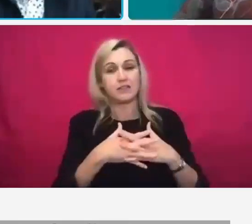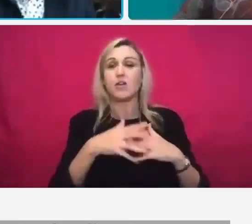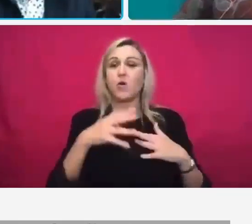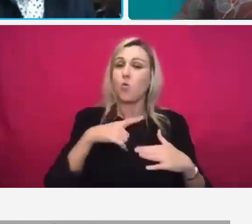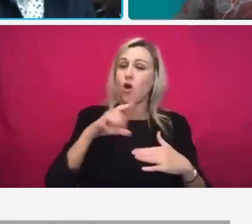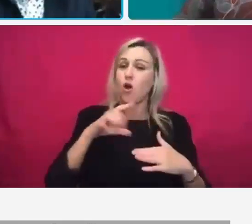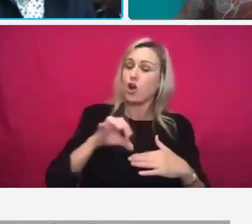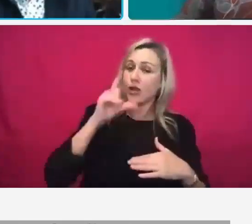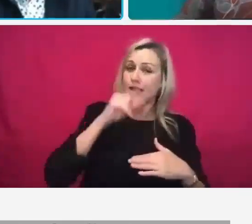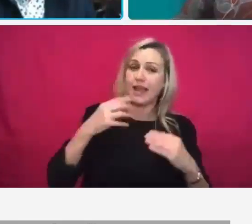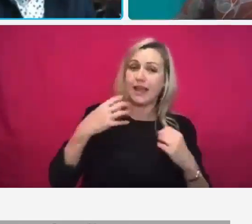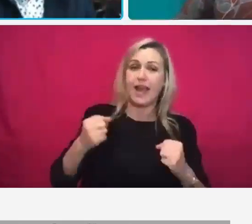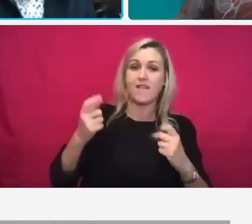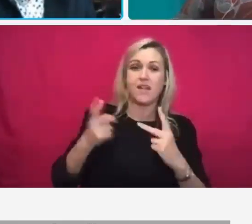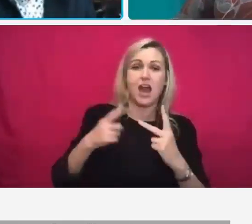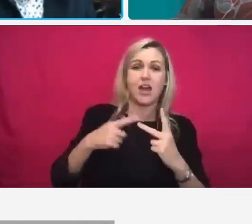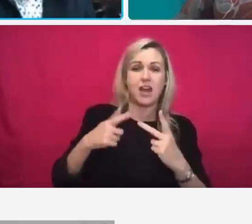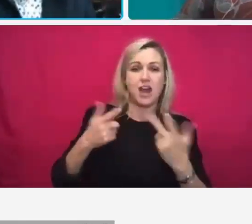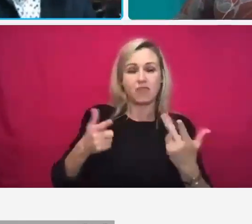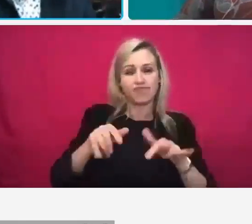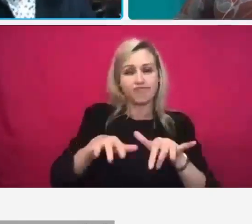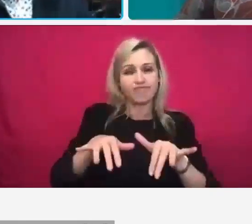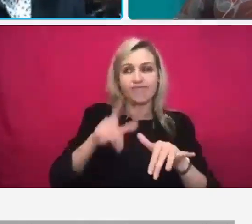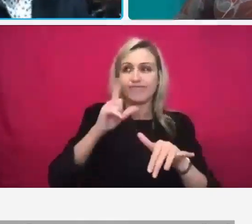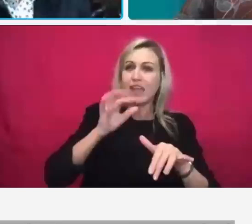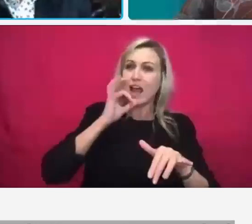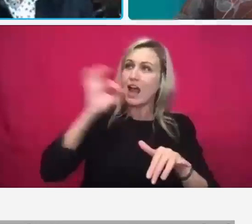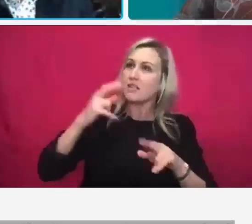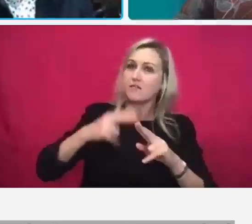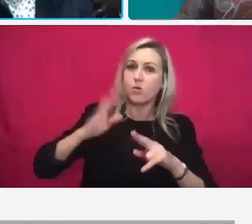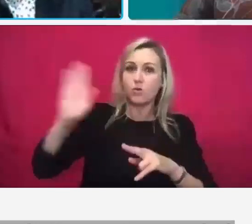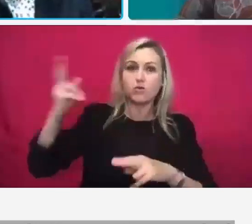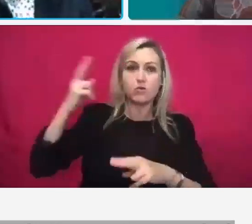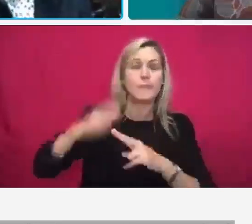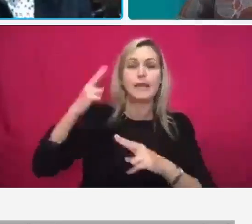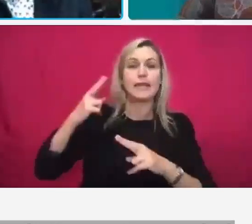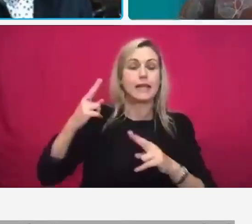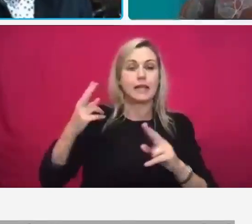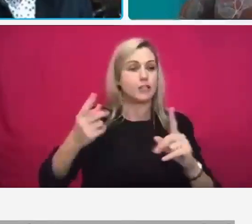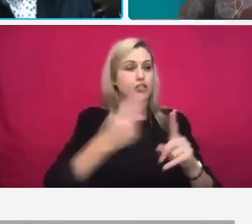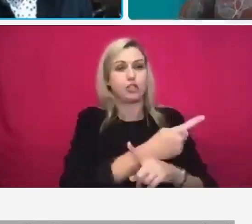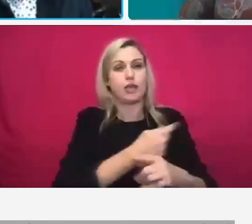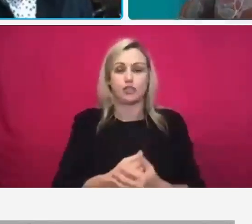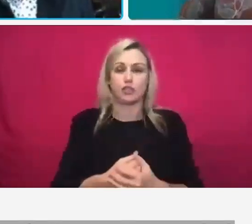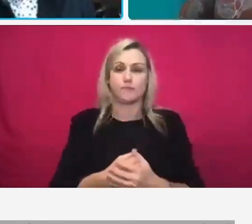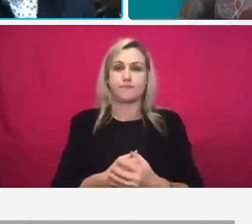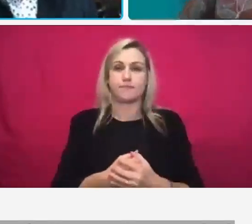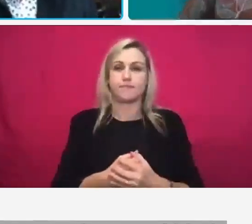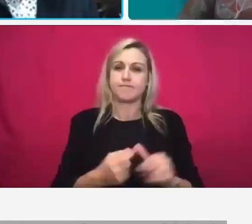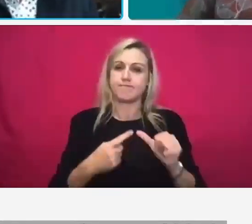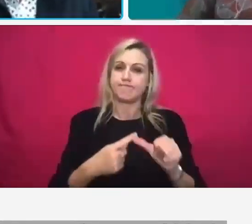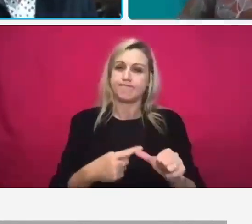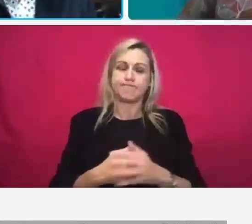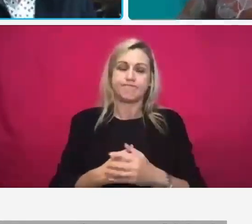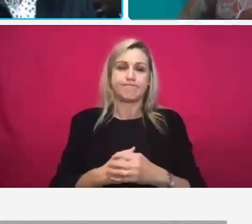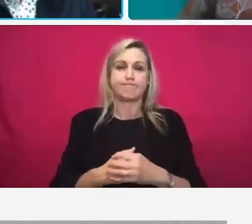promoter funding? I think it means prompter funding to support immediate change needs. And I think a couple of things that come to my mind,